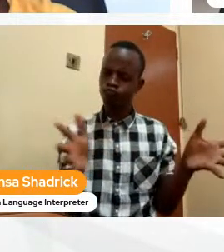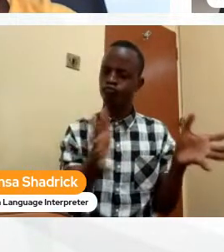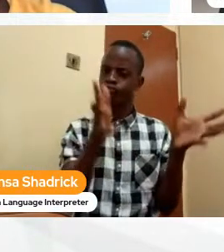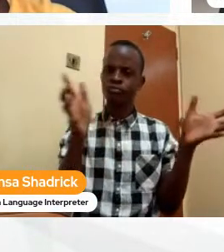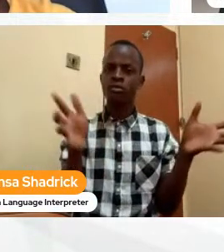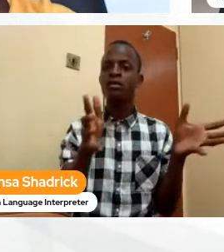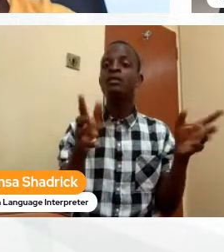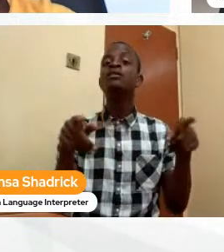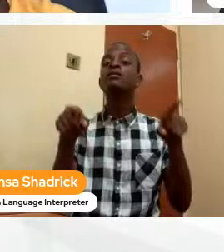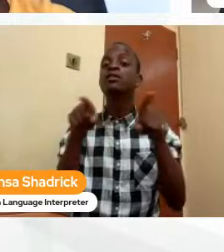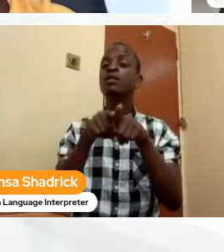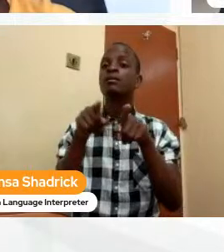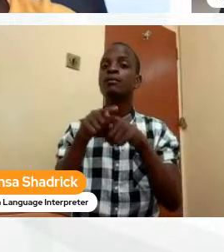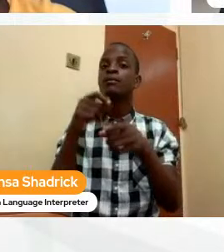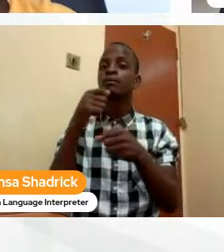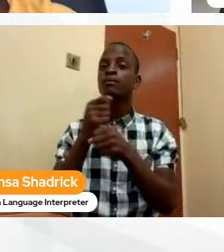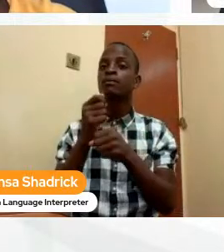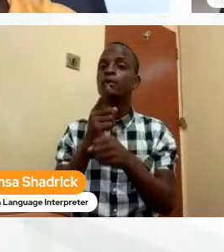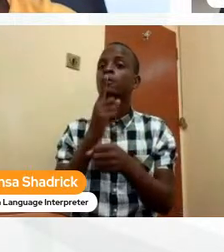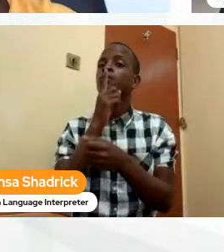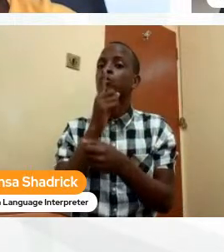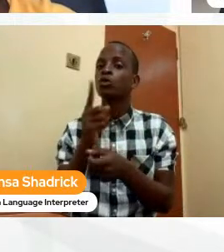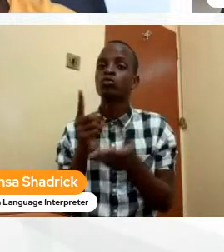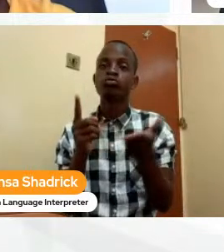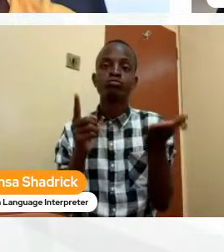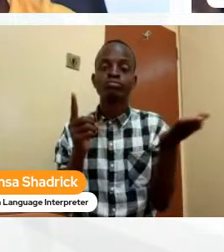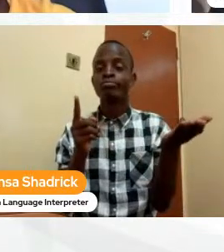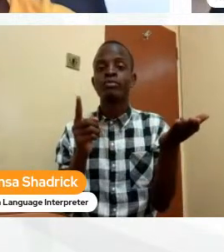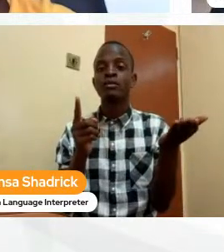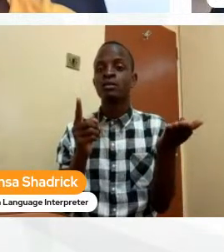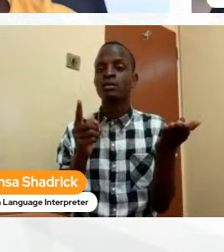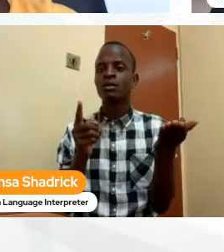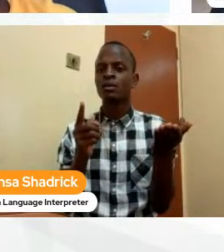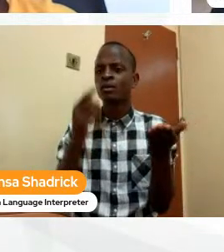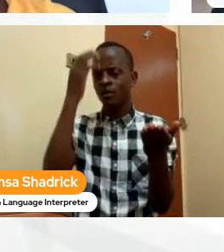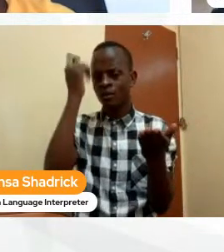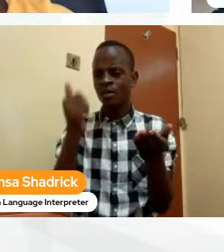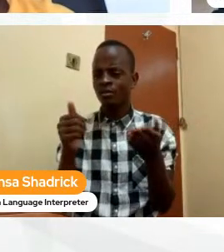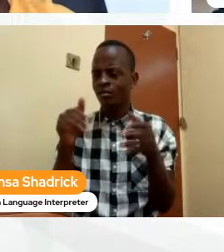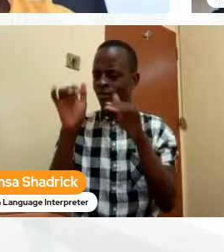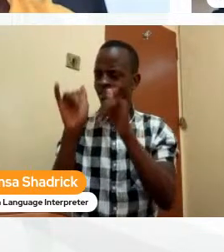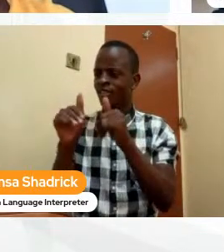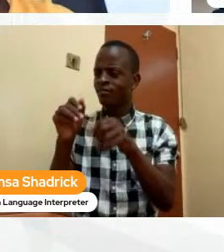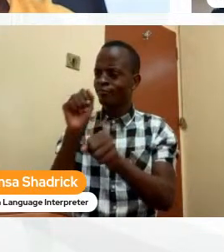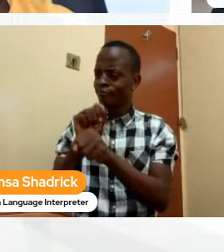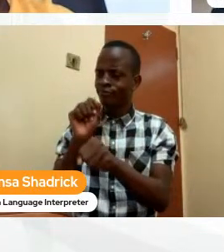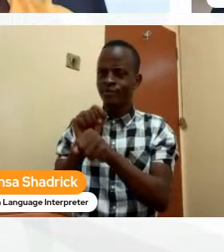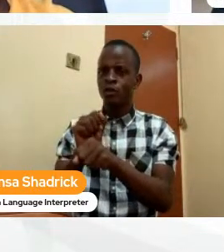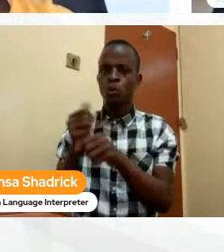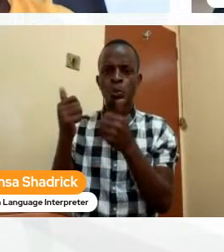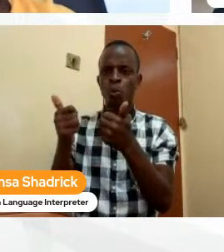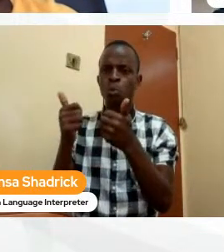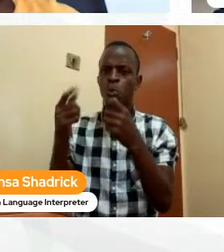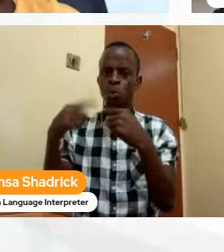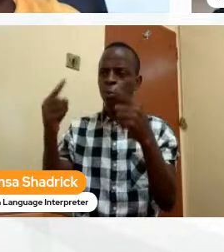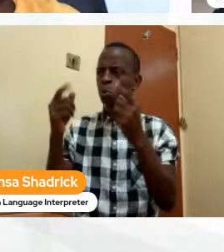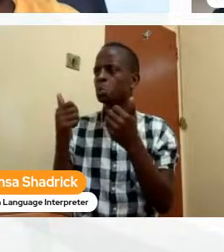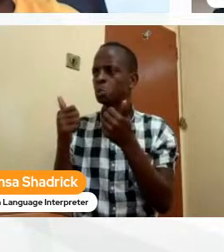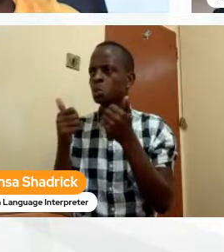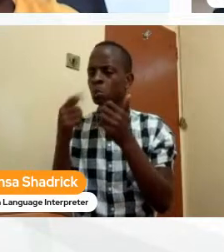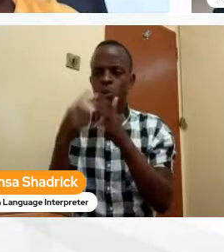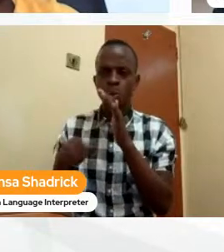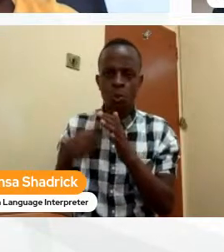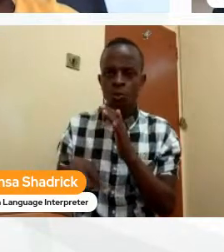also to give a sense to this provider why they should stay on the job and do what they do so that they can also